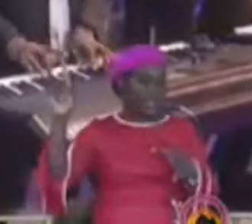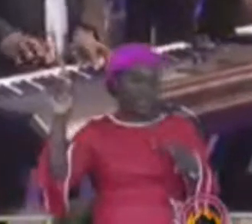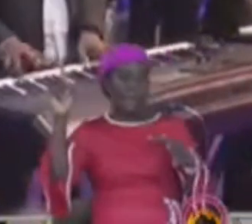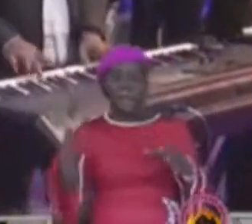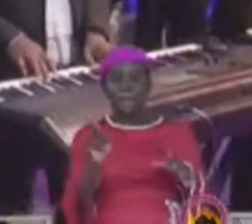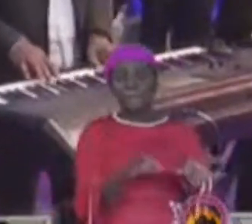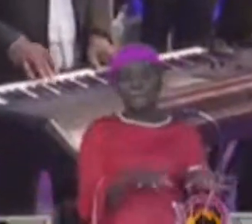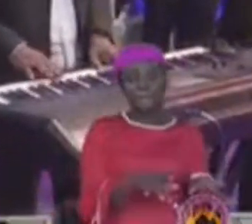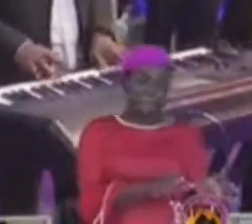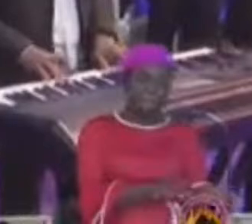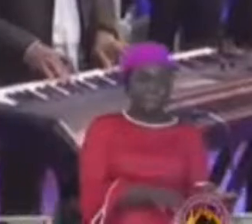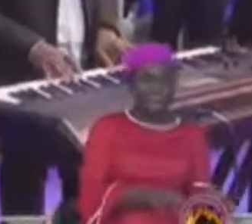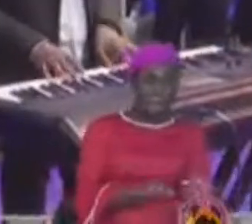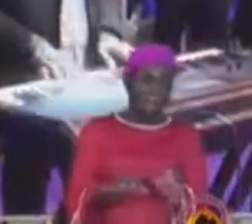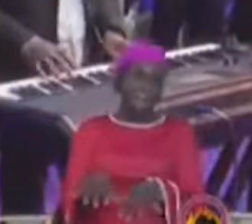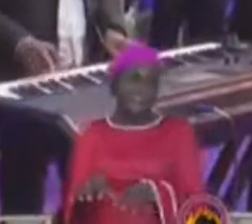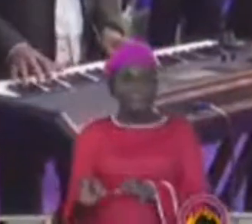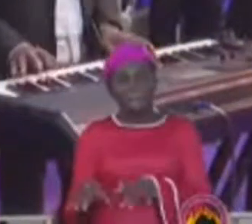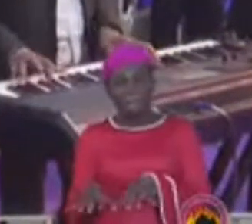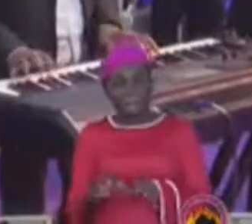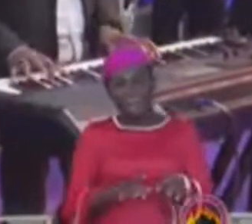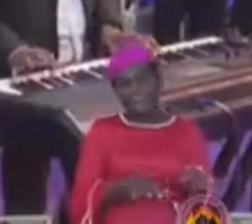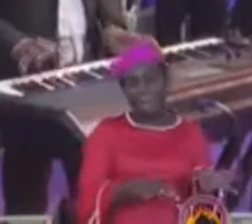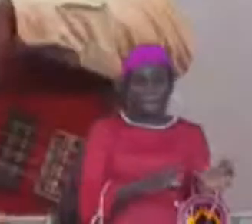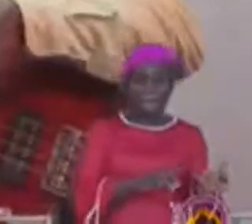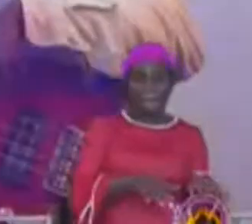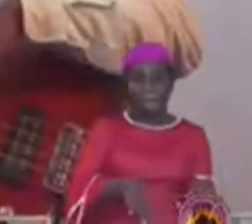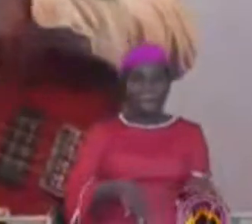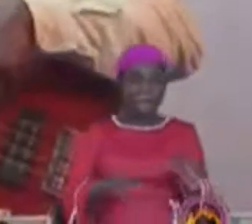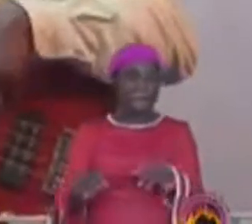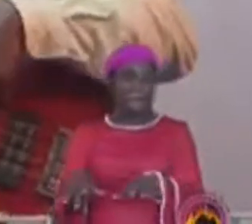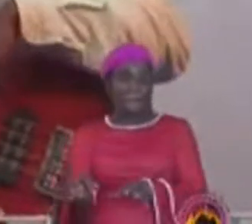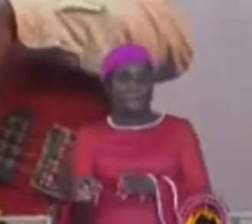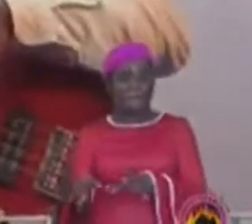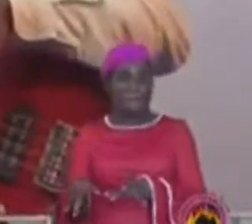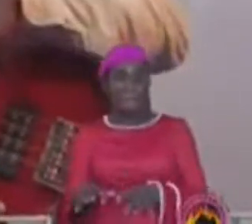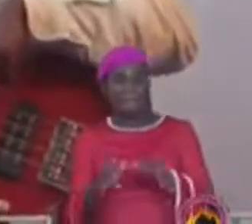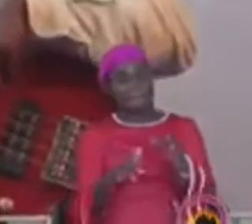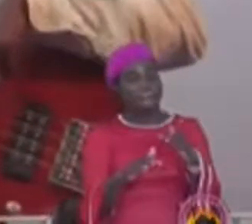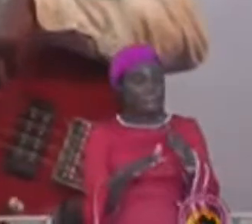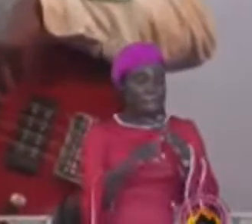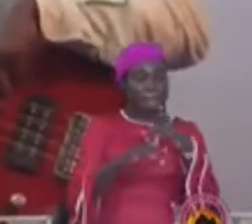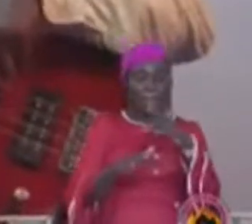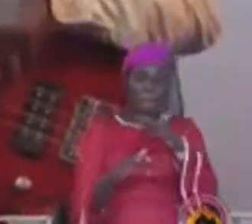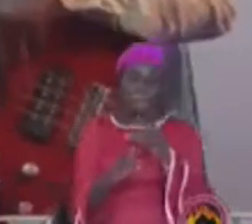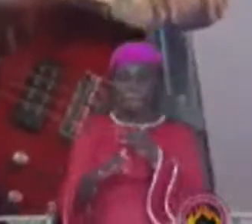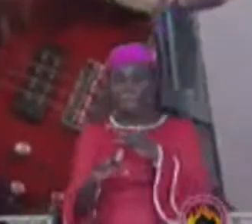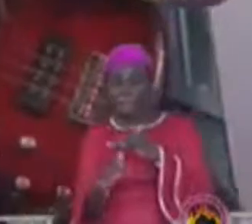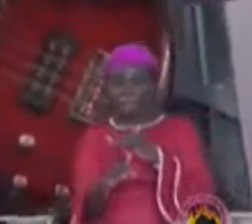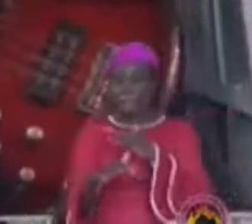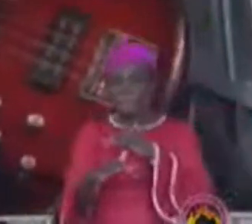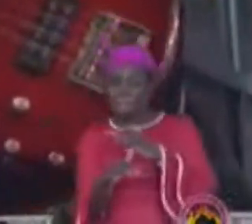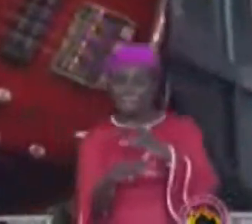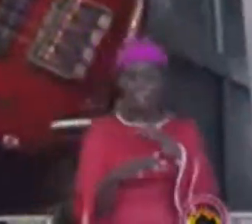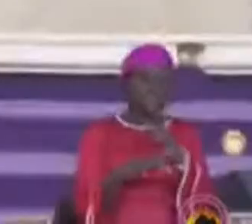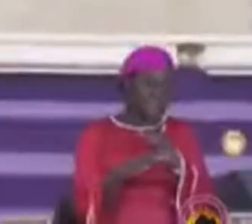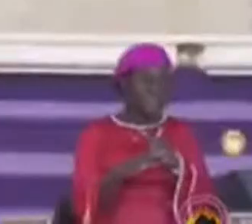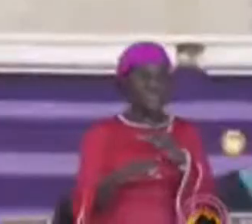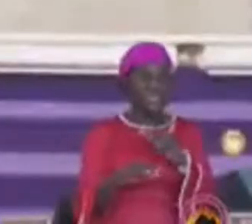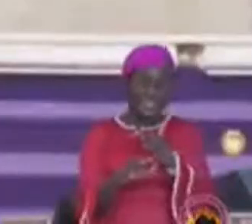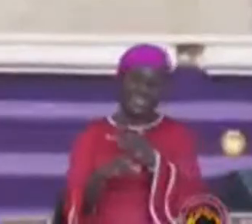ibari ti wa mo igbo fuka many so many would go mo igbo itu